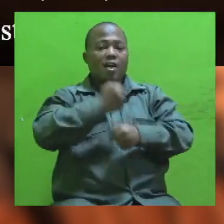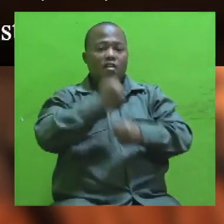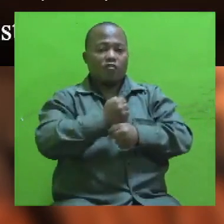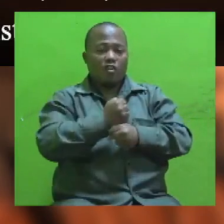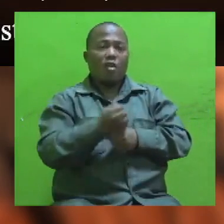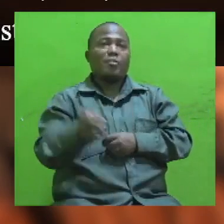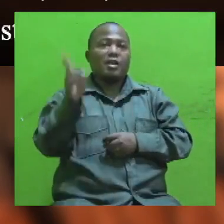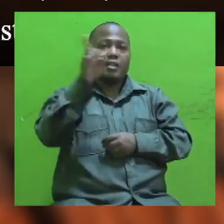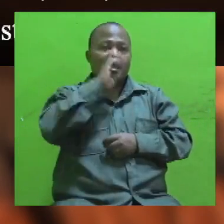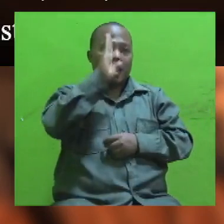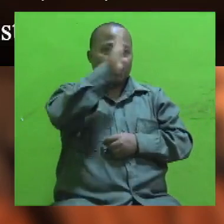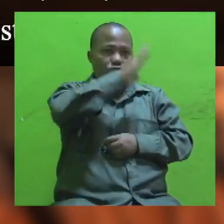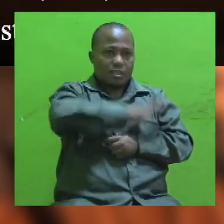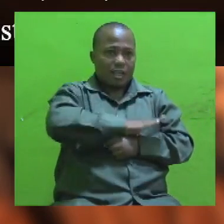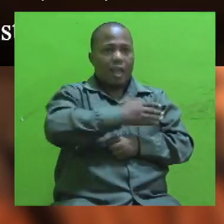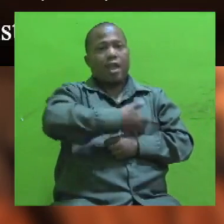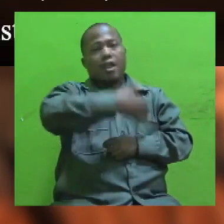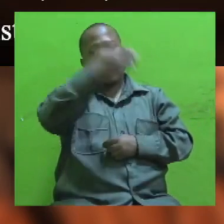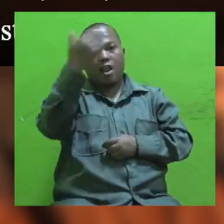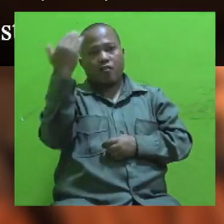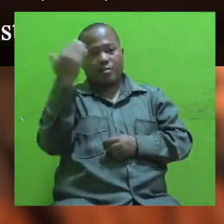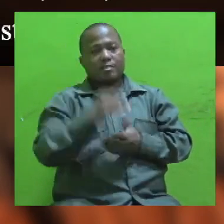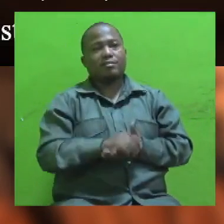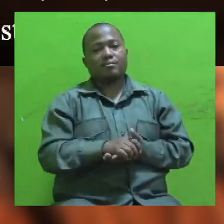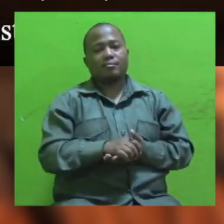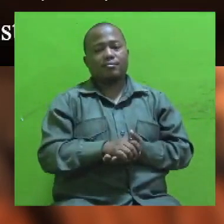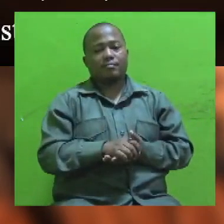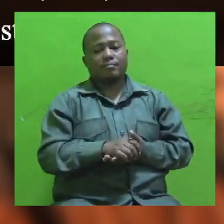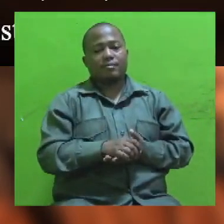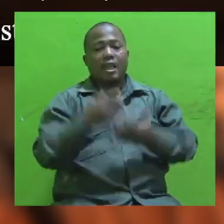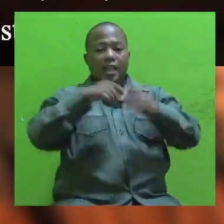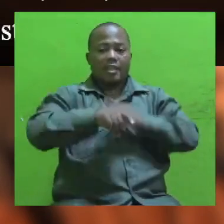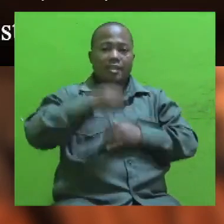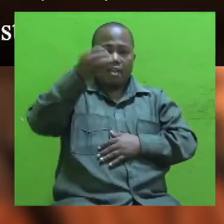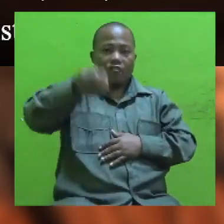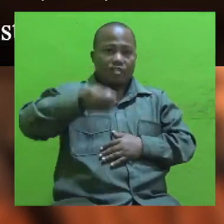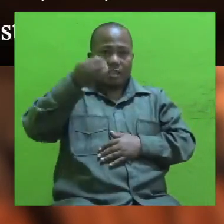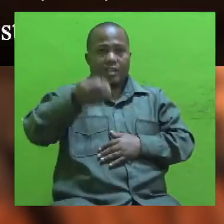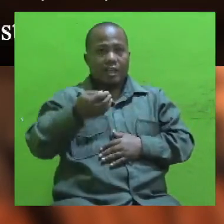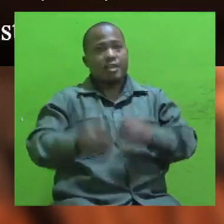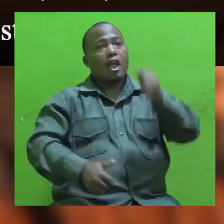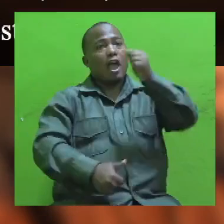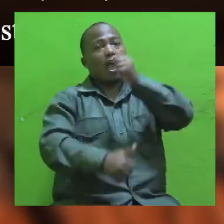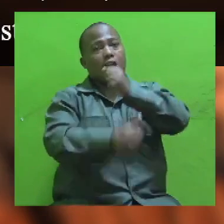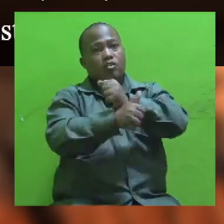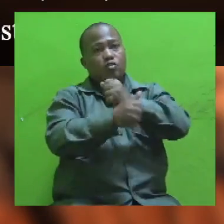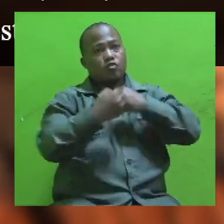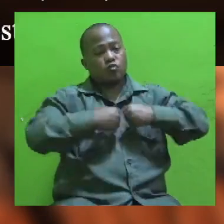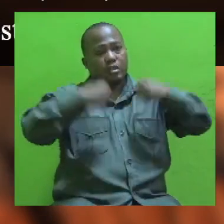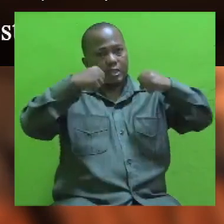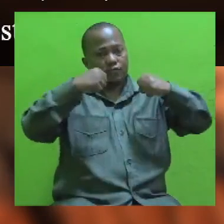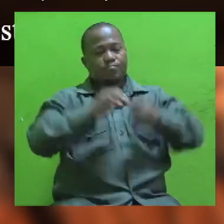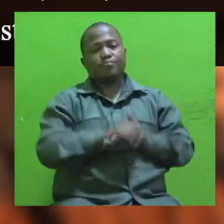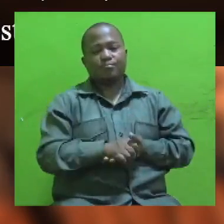the day-to-day governance activities of the village under this area. So they perform